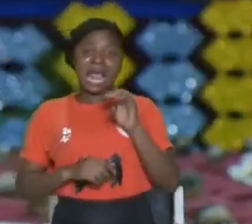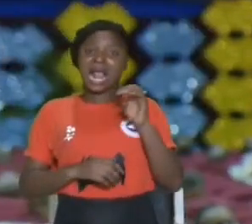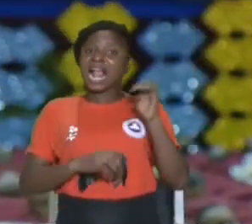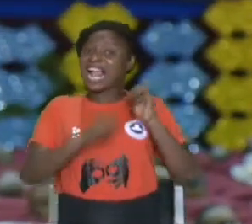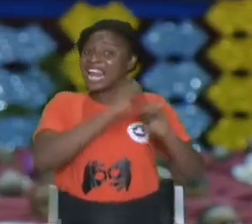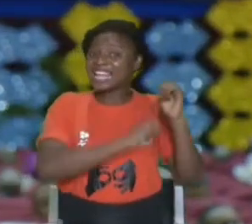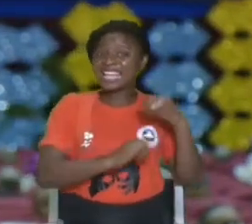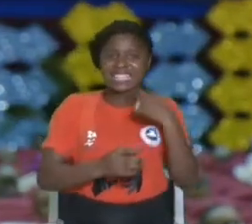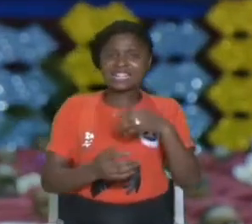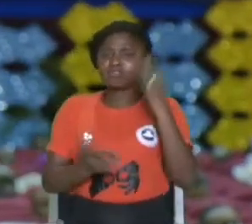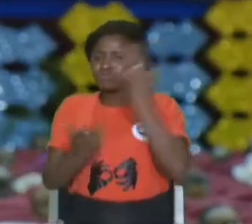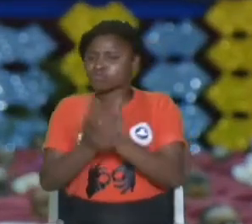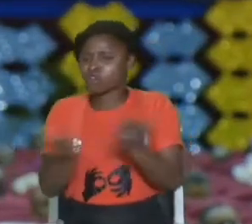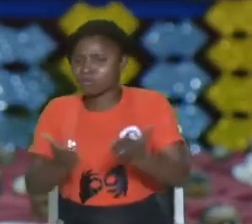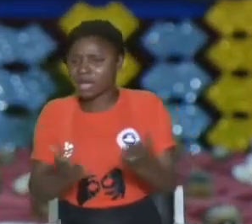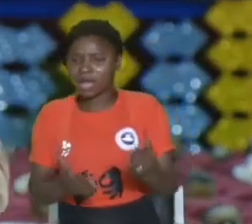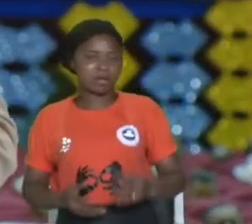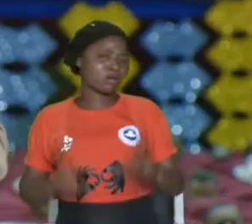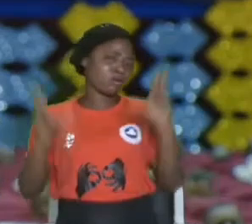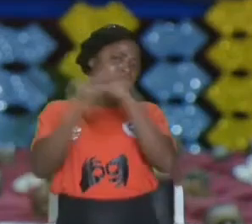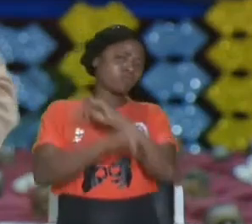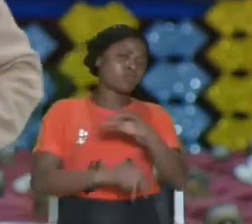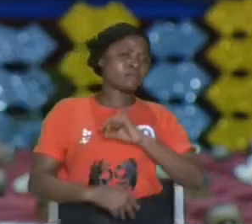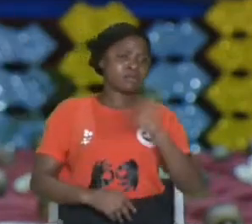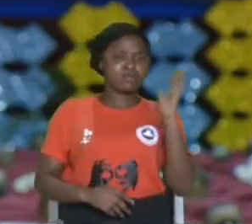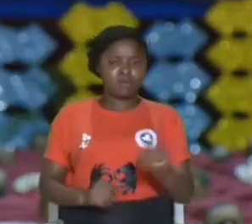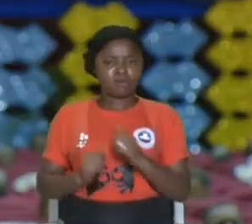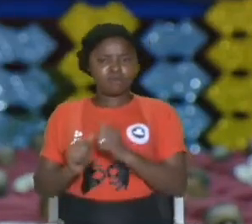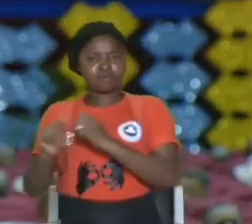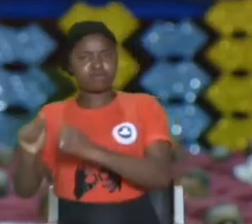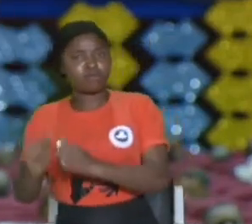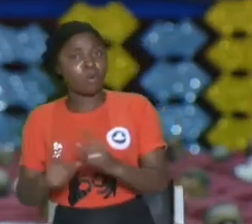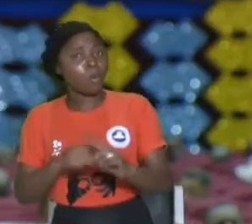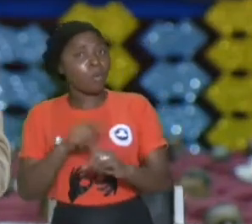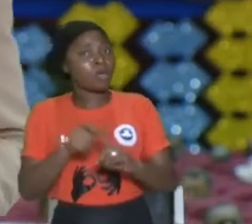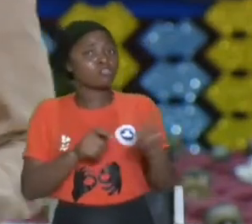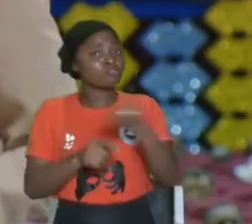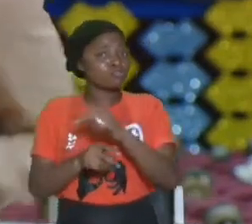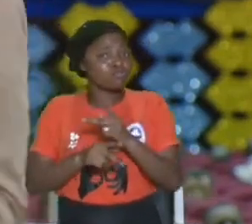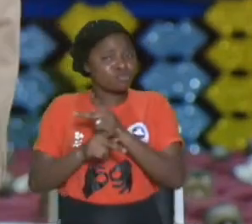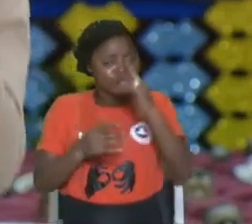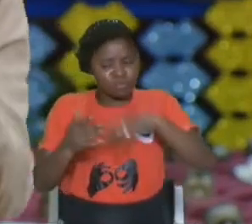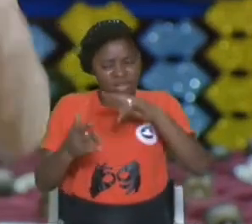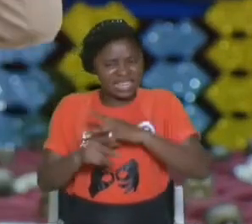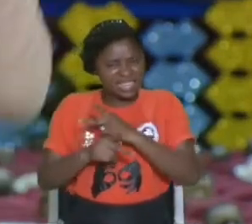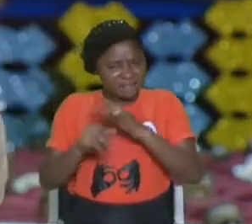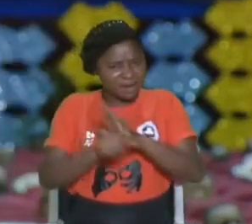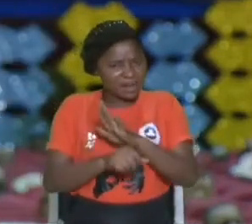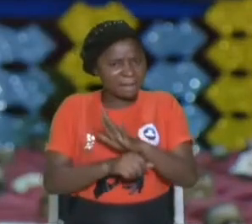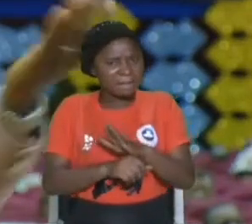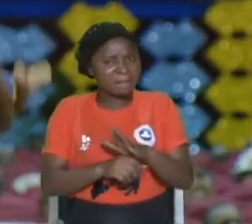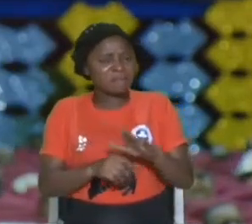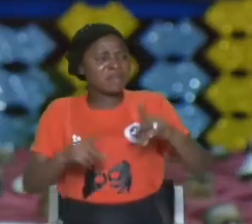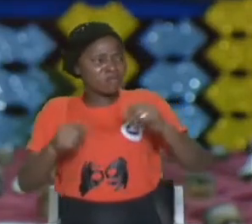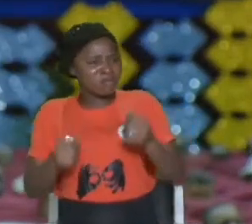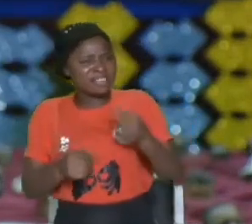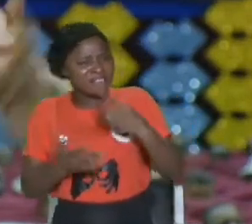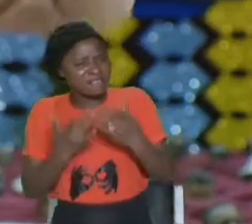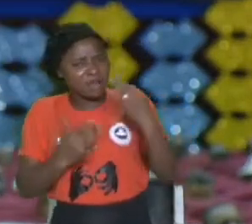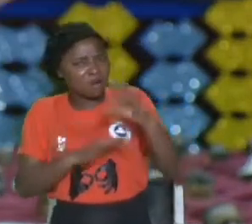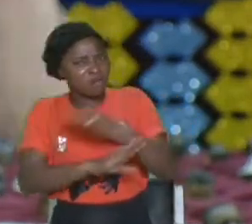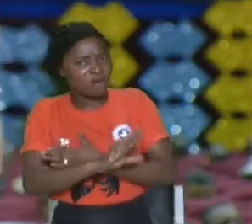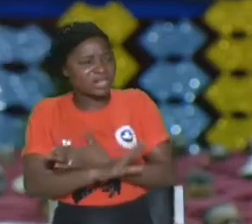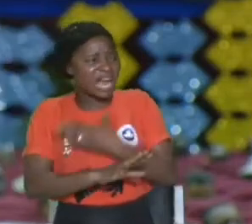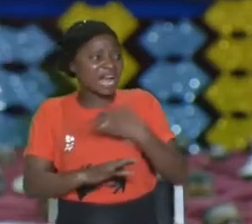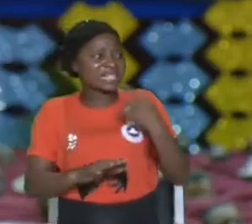Elijah said, stop here. He said, no, I am following you. But when you read carefully, the moment the fire of God